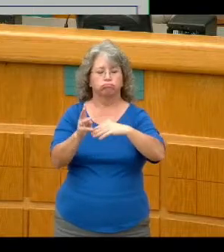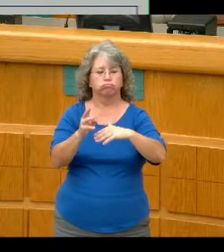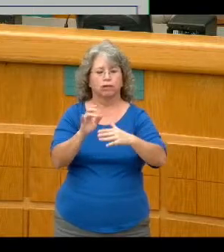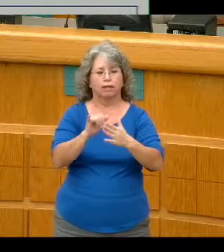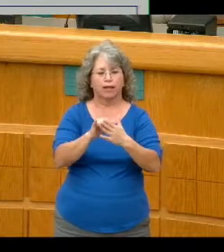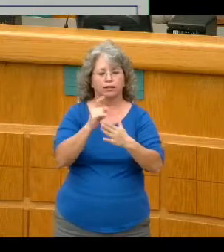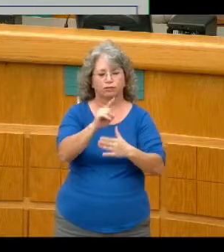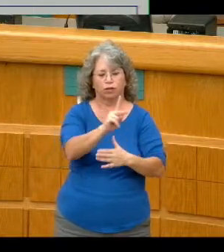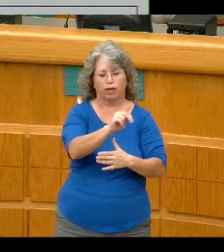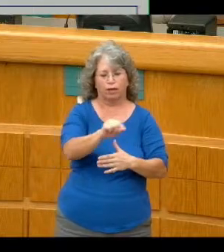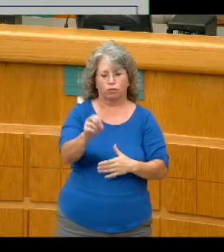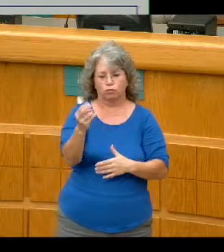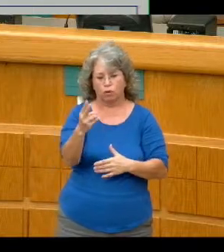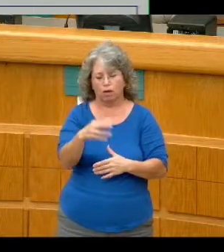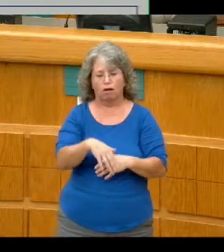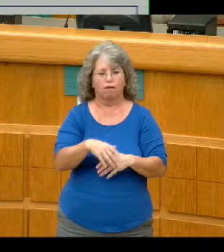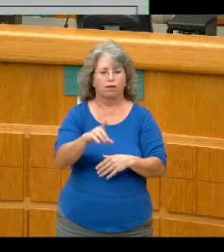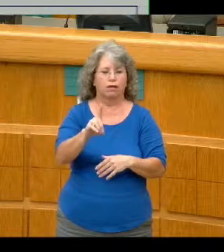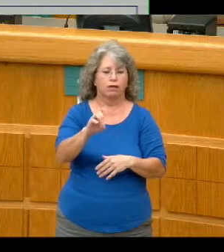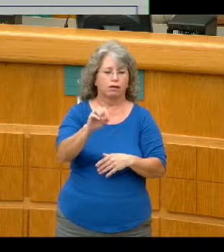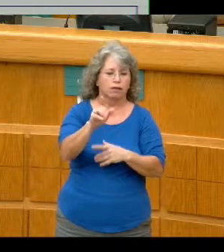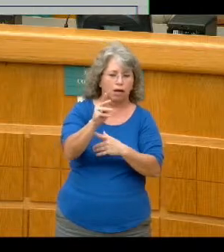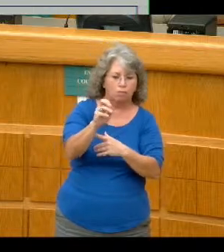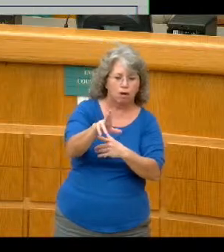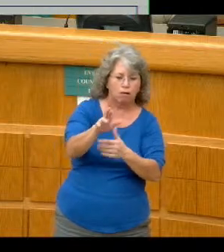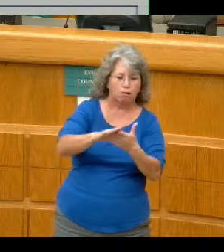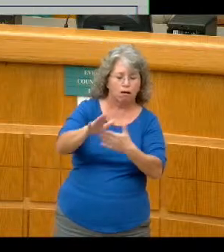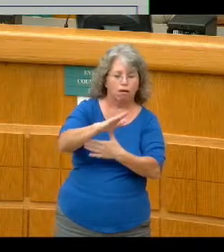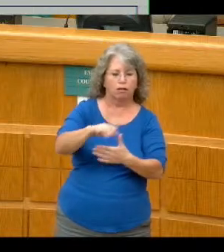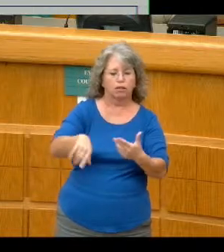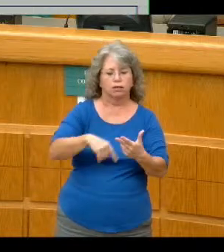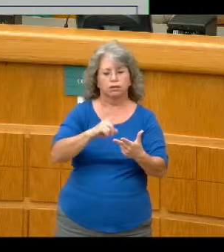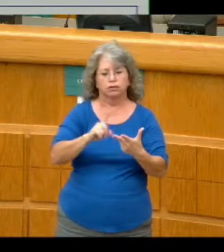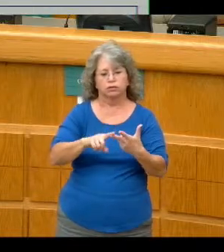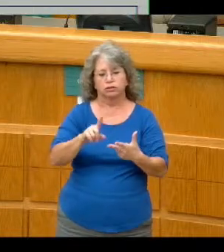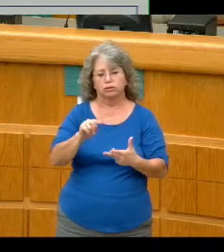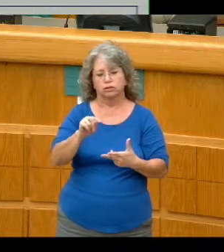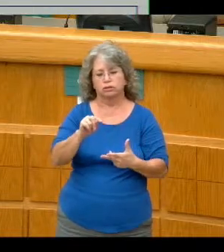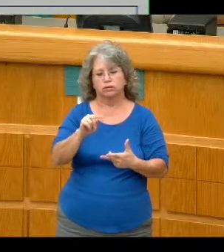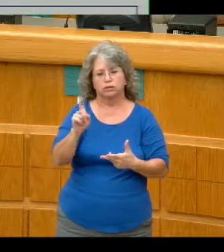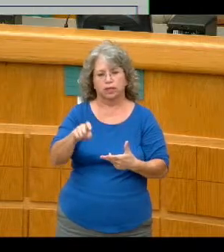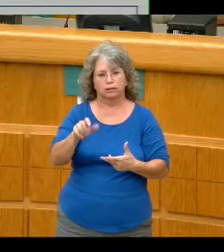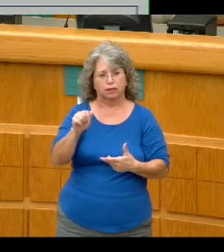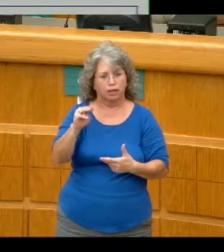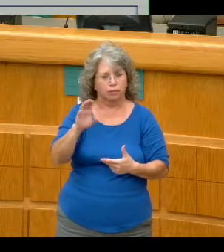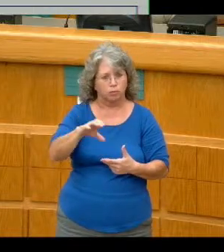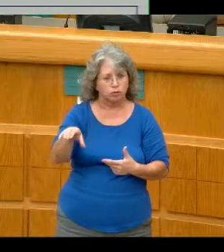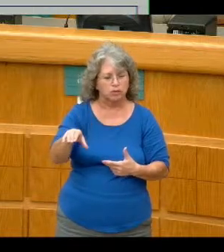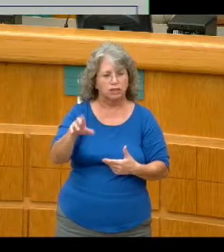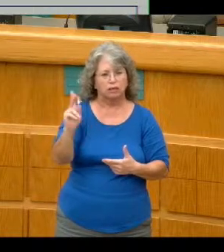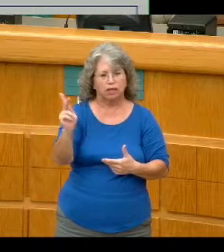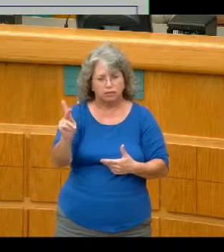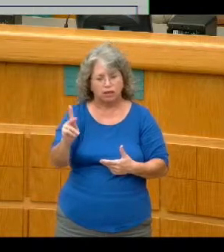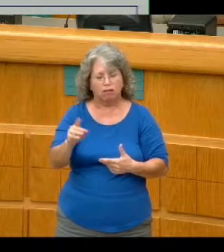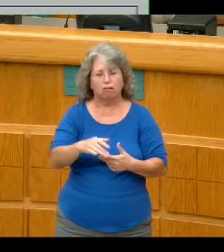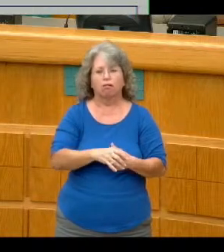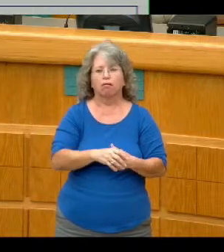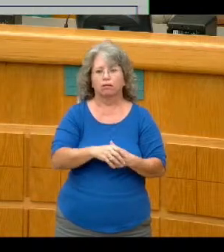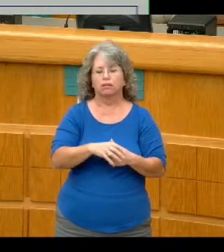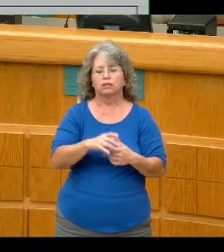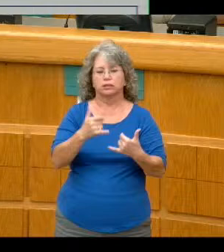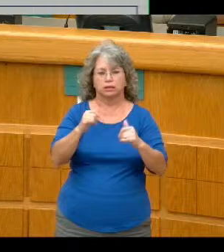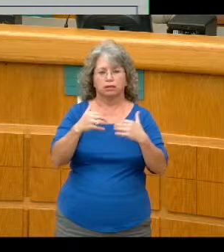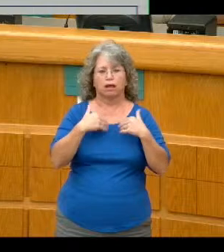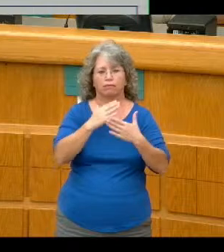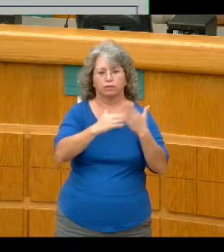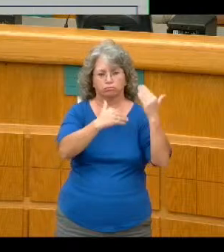one time. This is happening at K through 12. It's happening at Del Mar. It's happening at TAMU CC and TAMU K. So